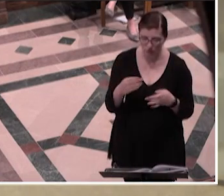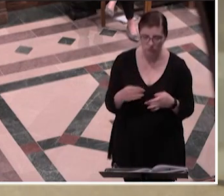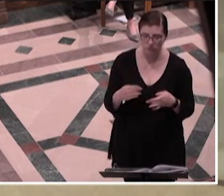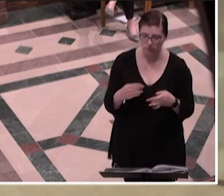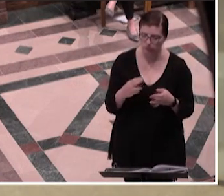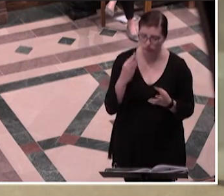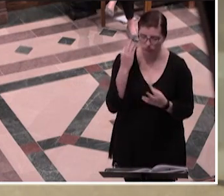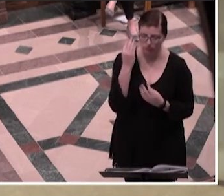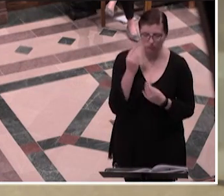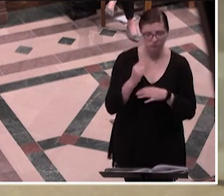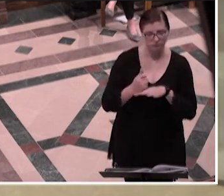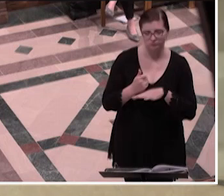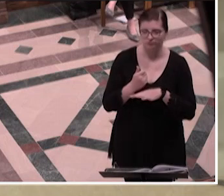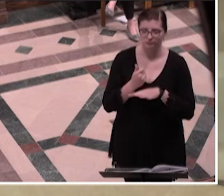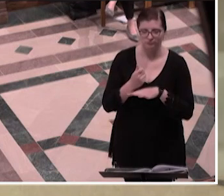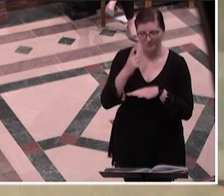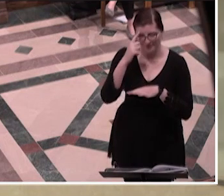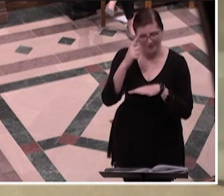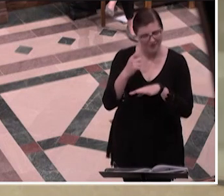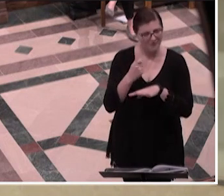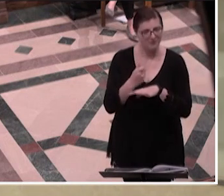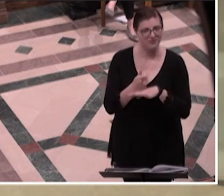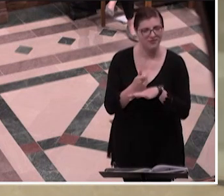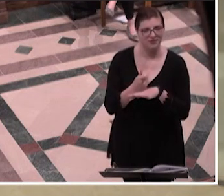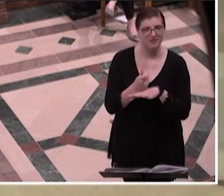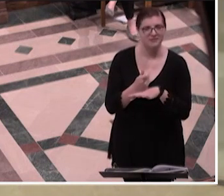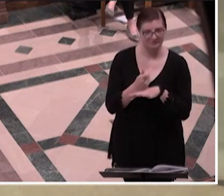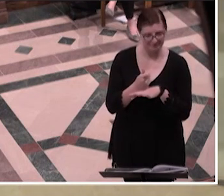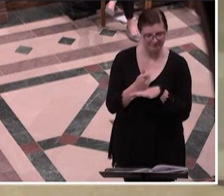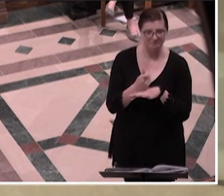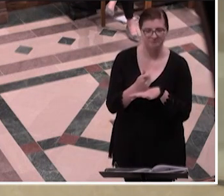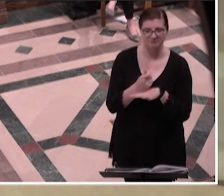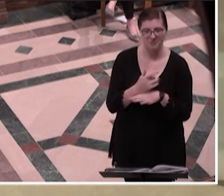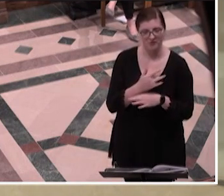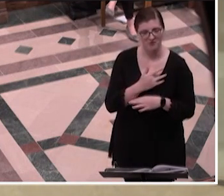our best to get in the right frame of heart and mind